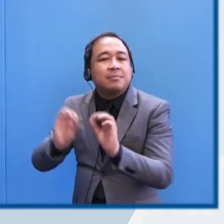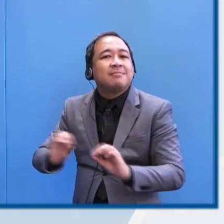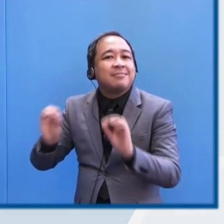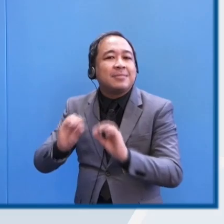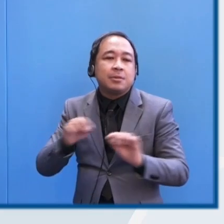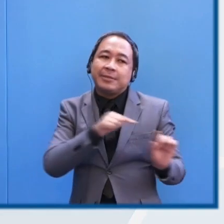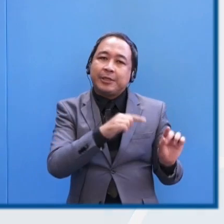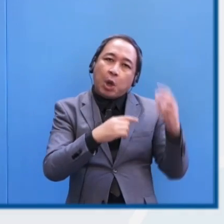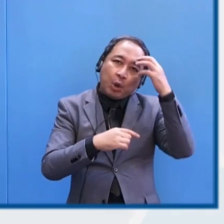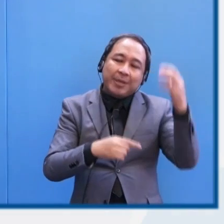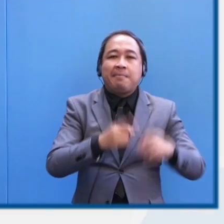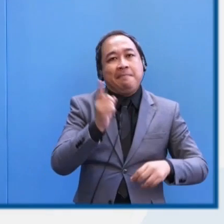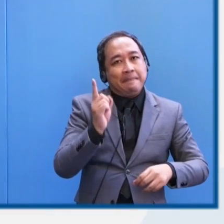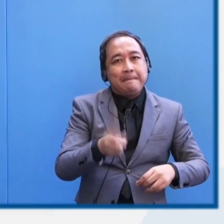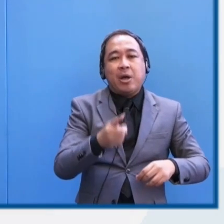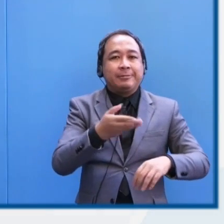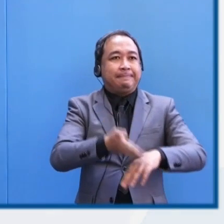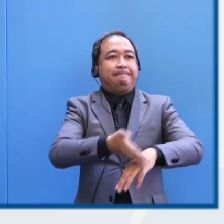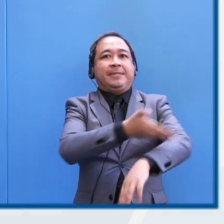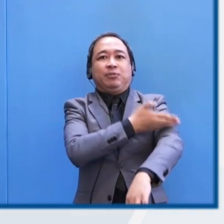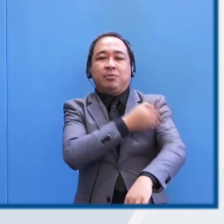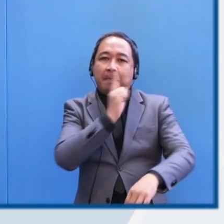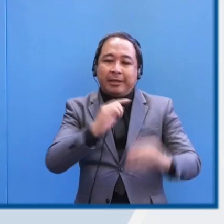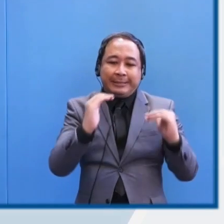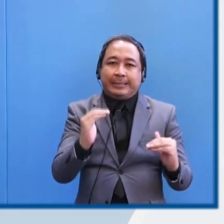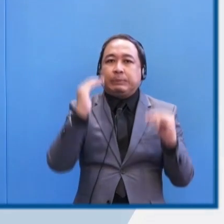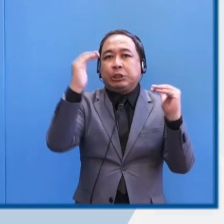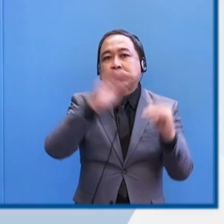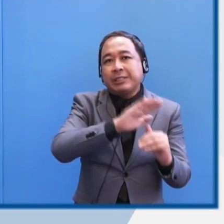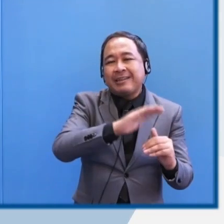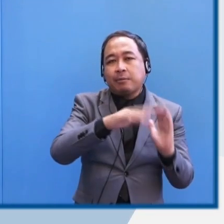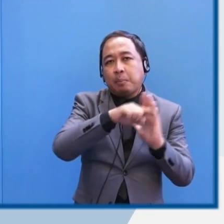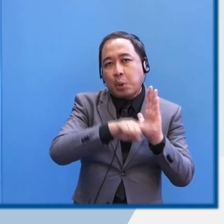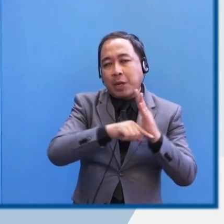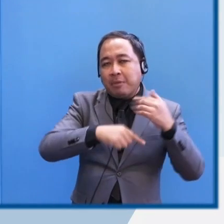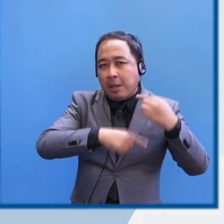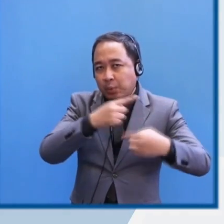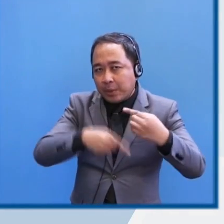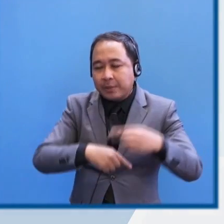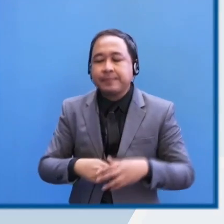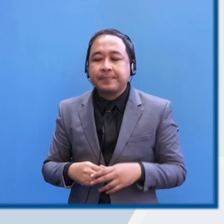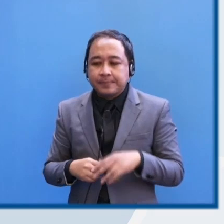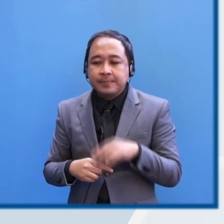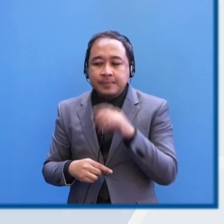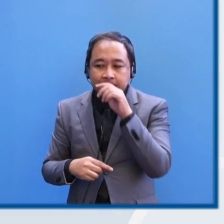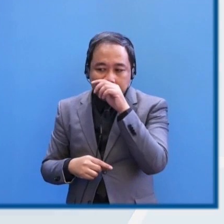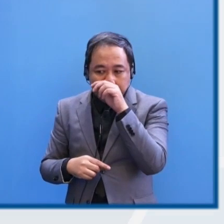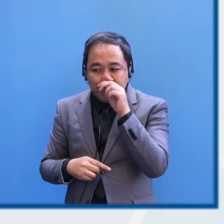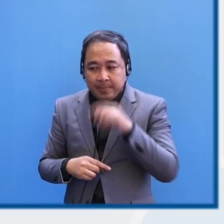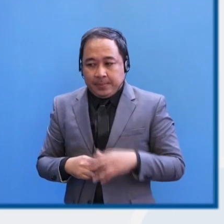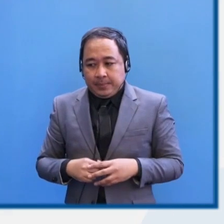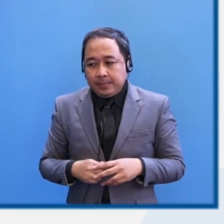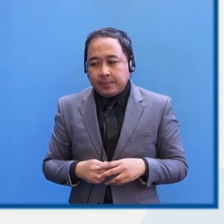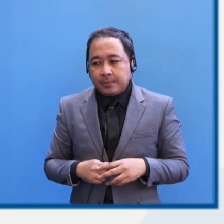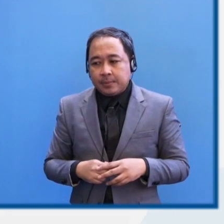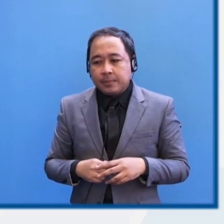How does science play a role in all this? There's a question here that says, how useful are scientific